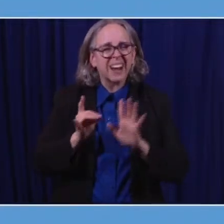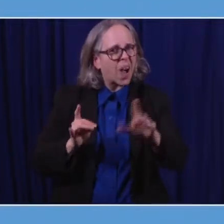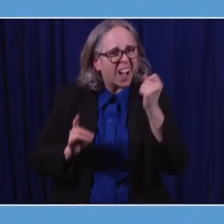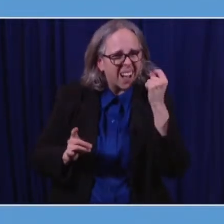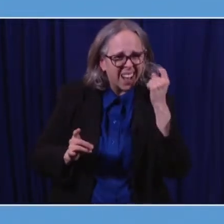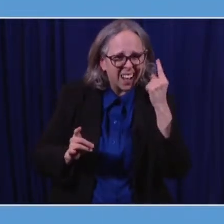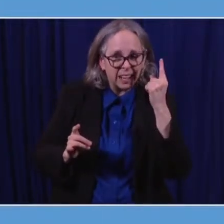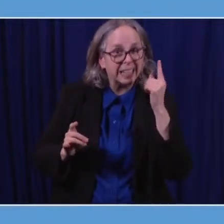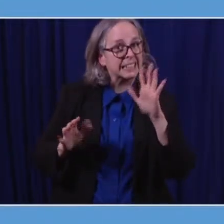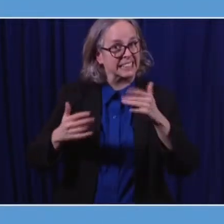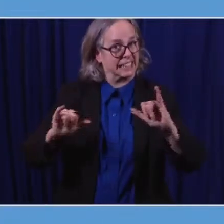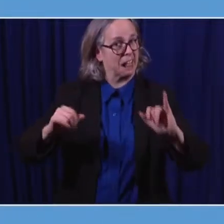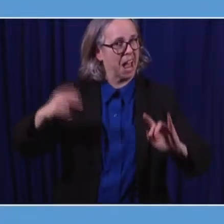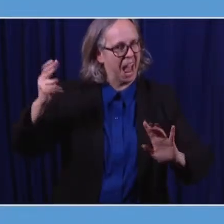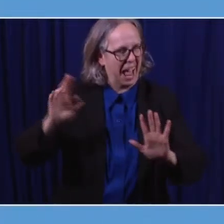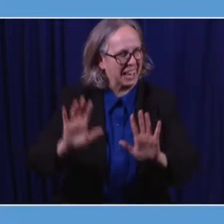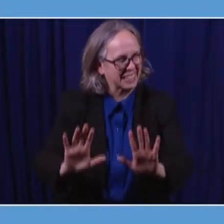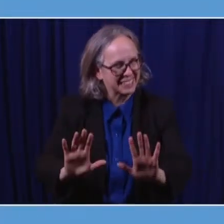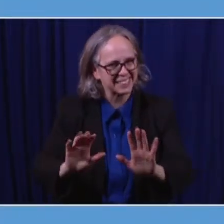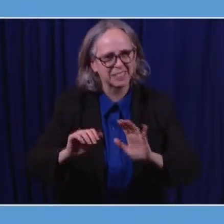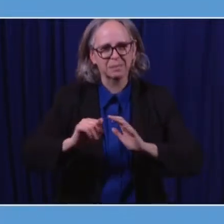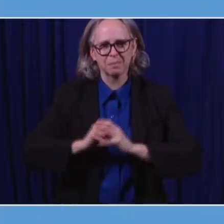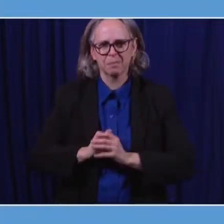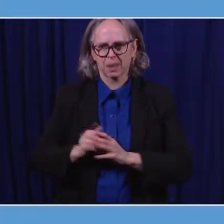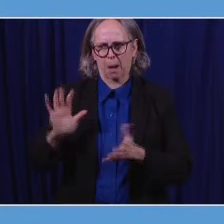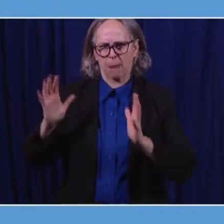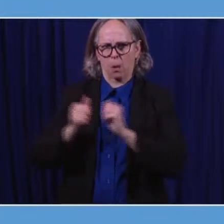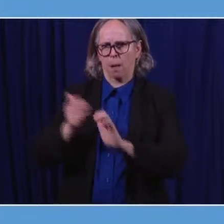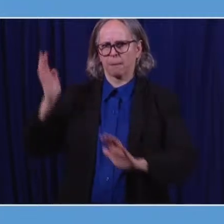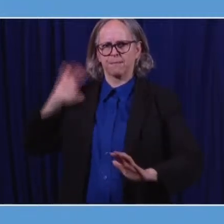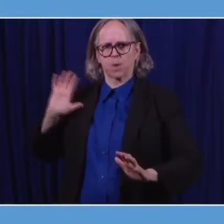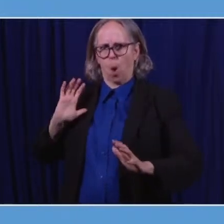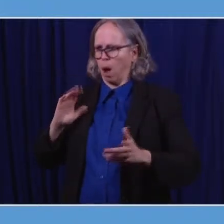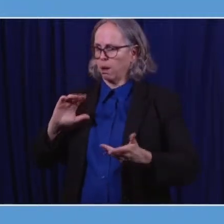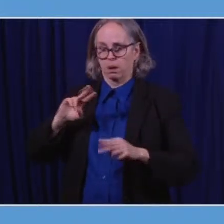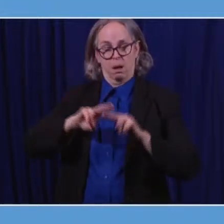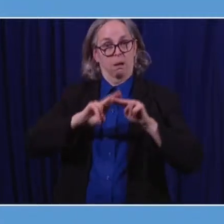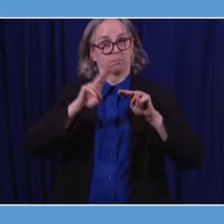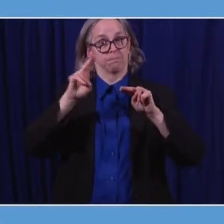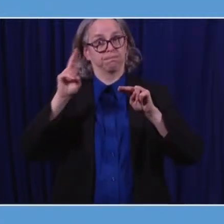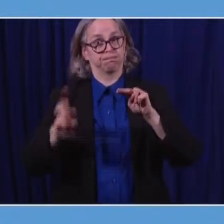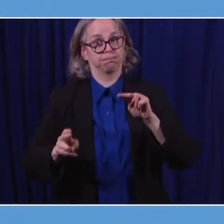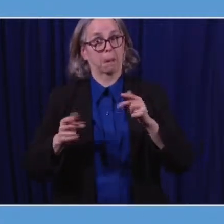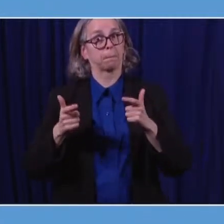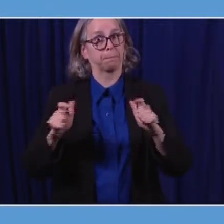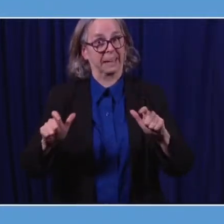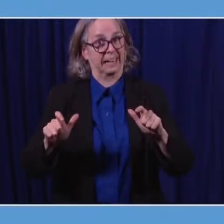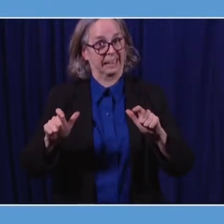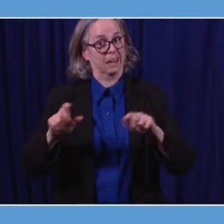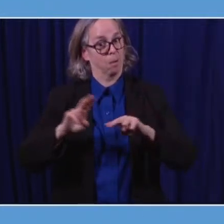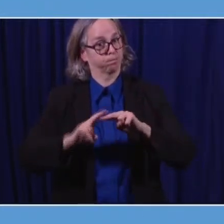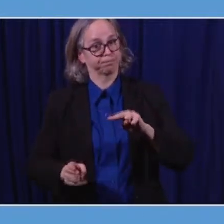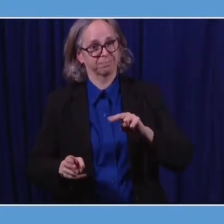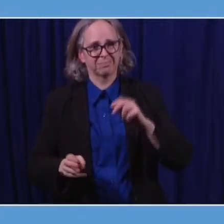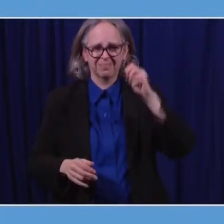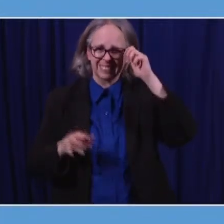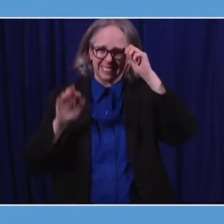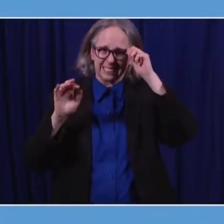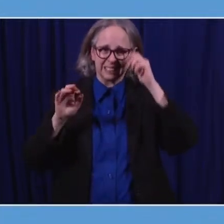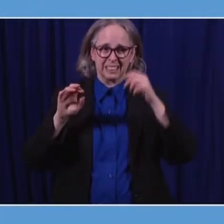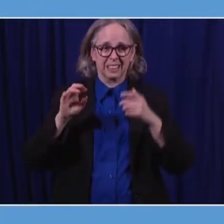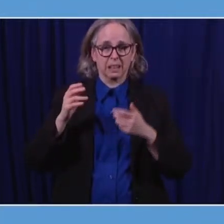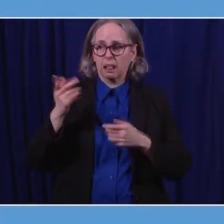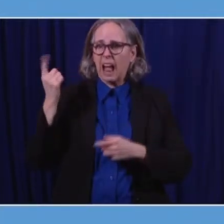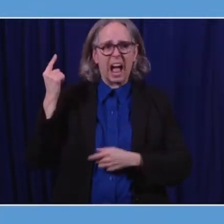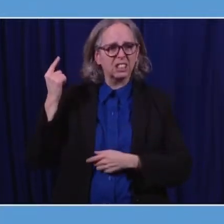number. And there are different points of this pandemic, we would have said, oh, that's horrible. Everything's relative. When we were looking